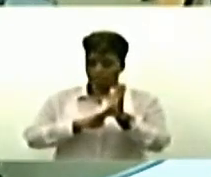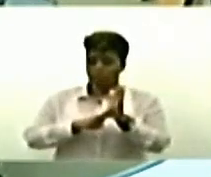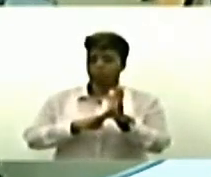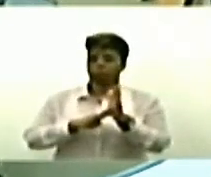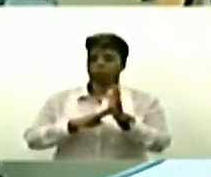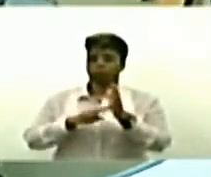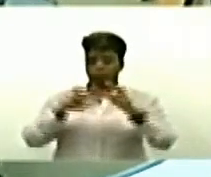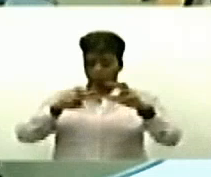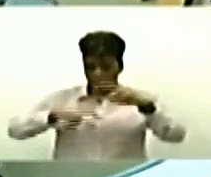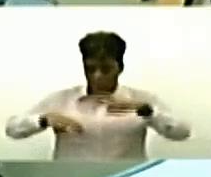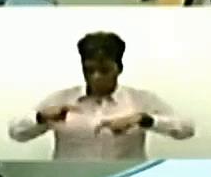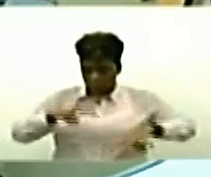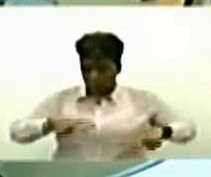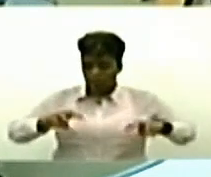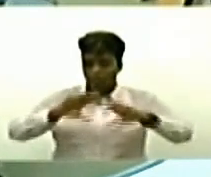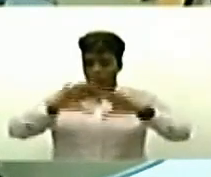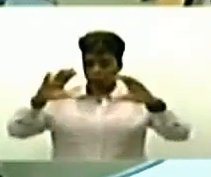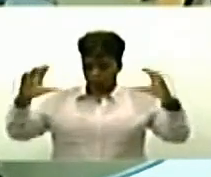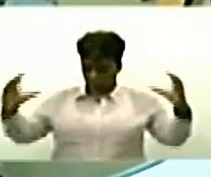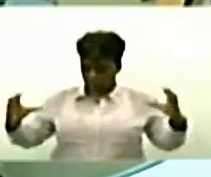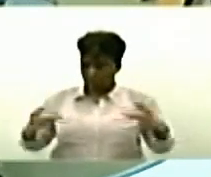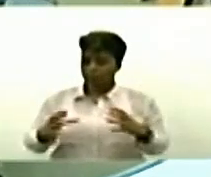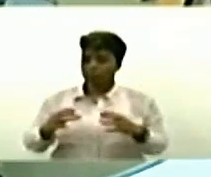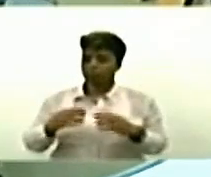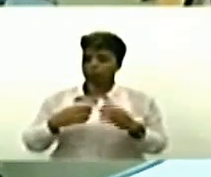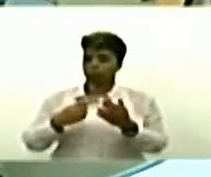to the scrutiny of a committee of the whole House